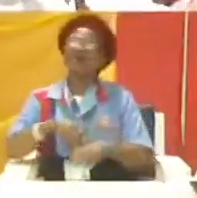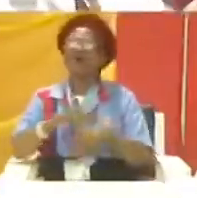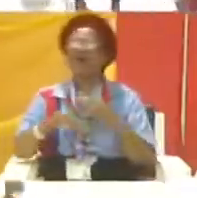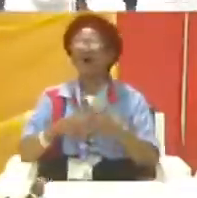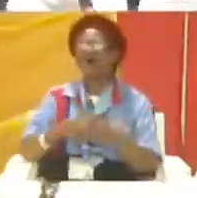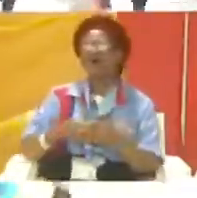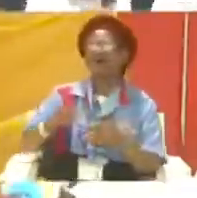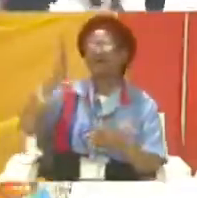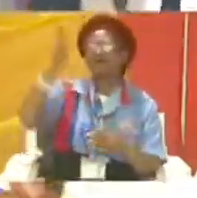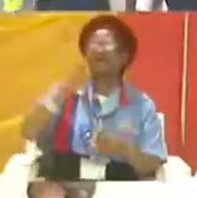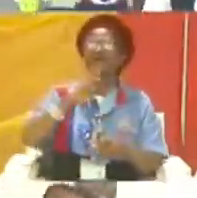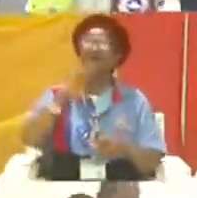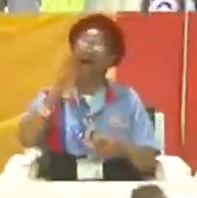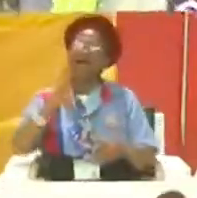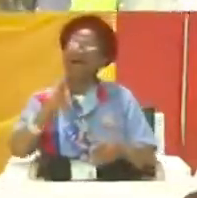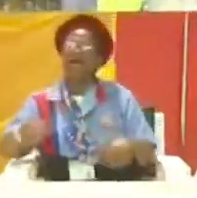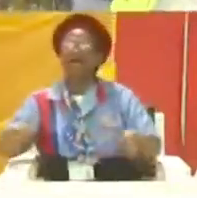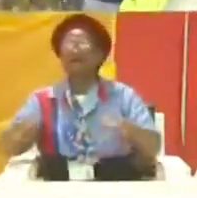Narekele,